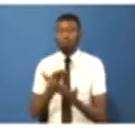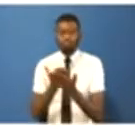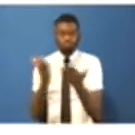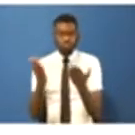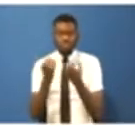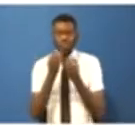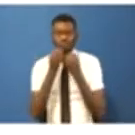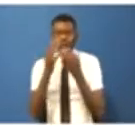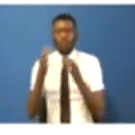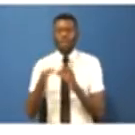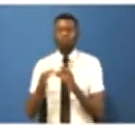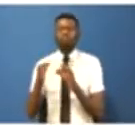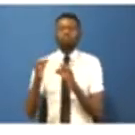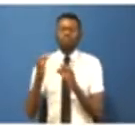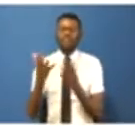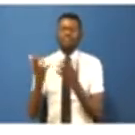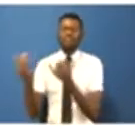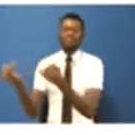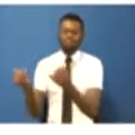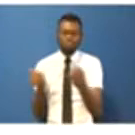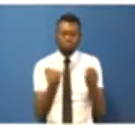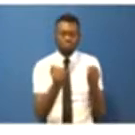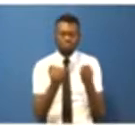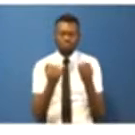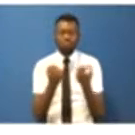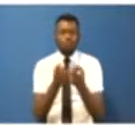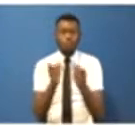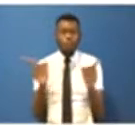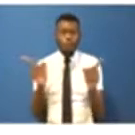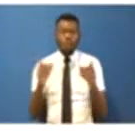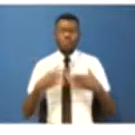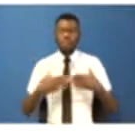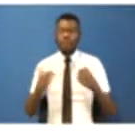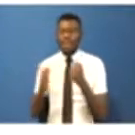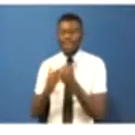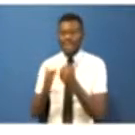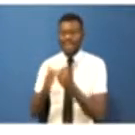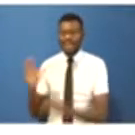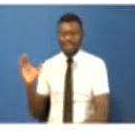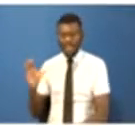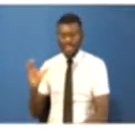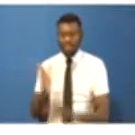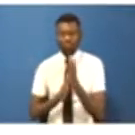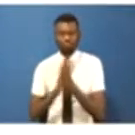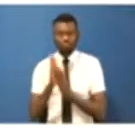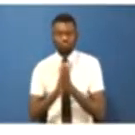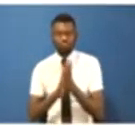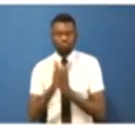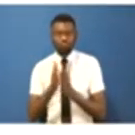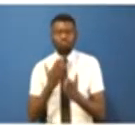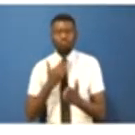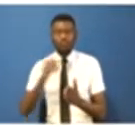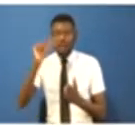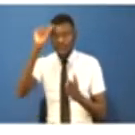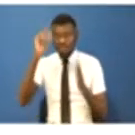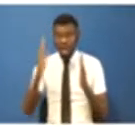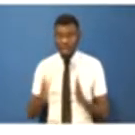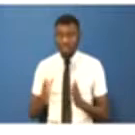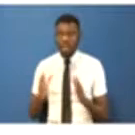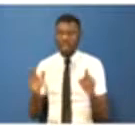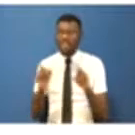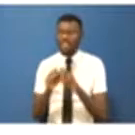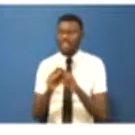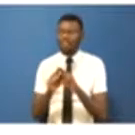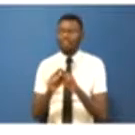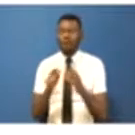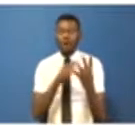extended invitations to all the nine candidates who are vying for the nairobi top seat and of course we have